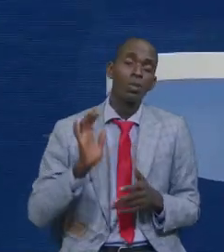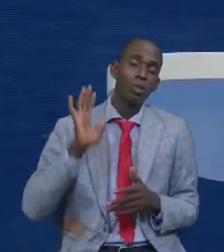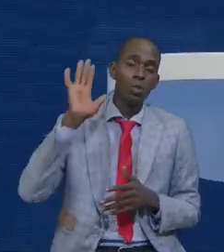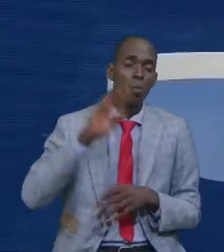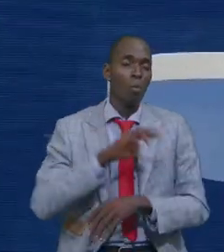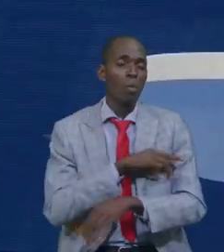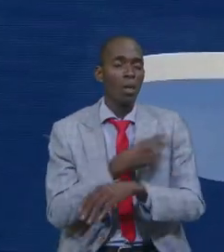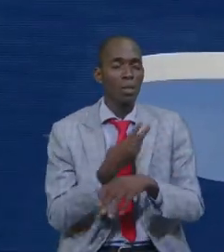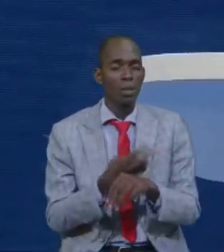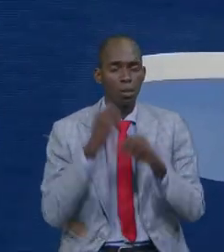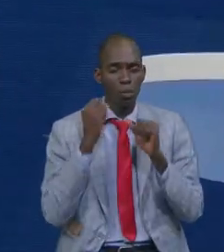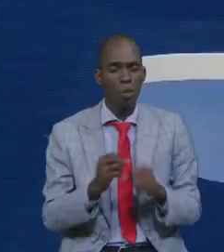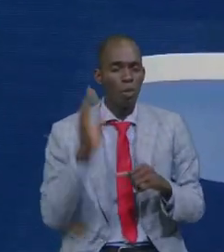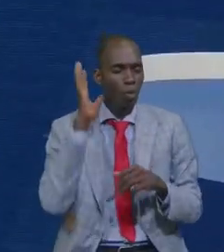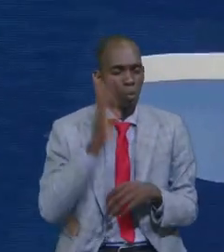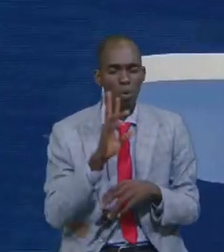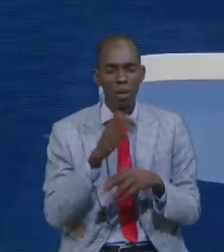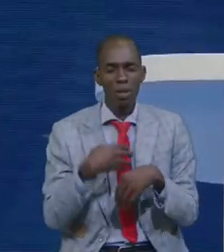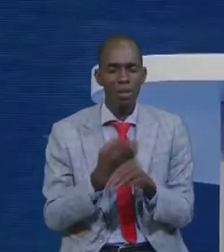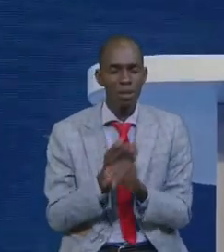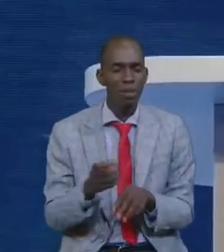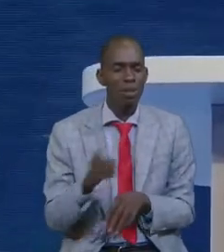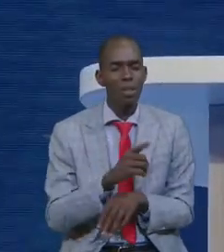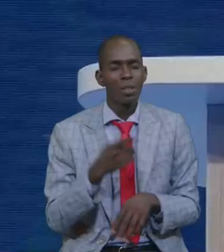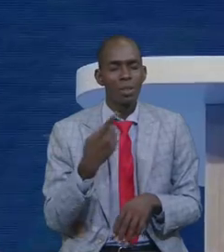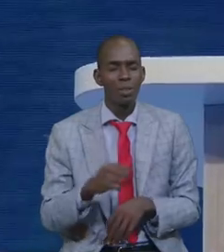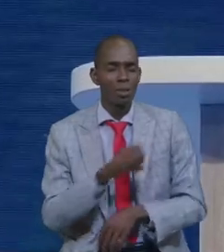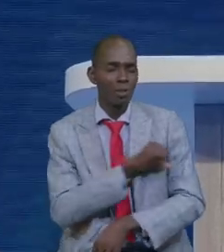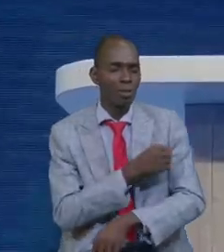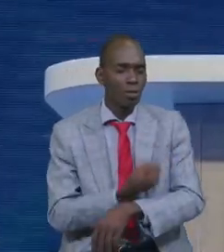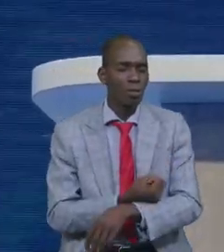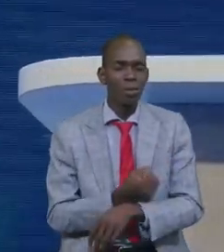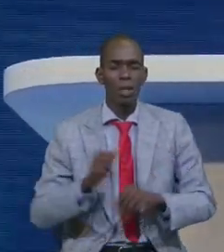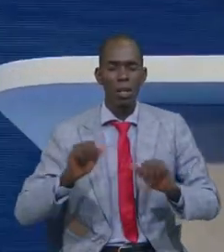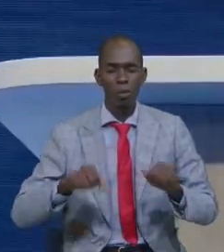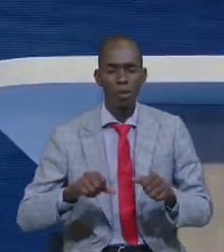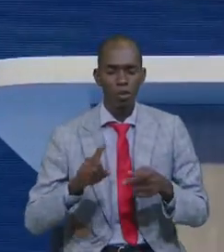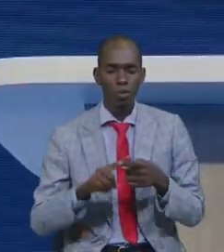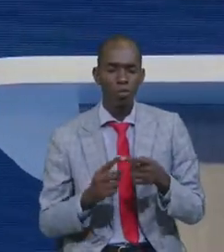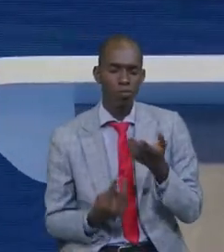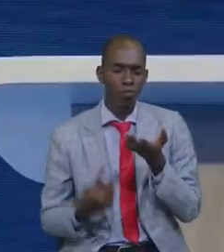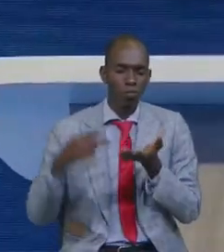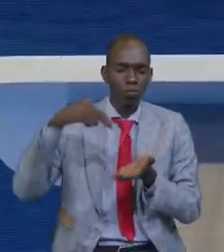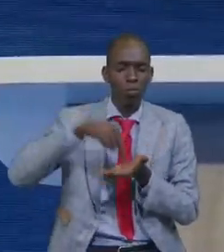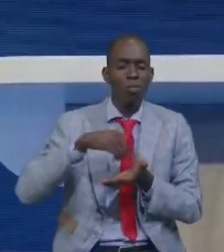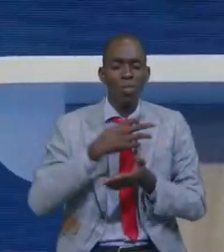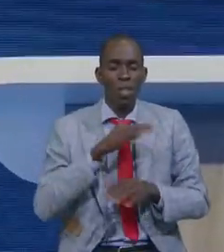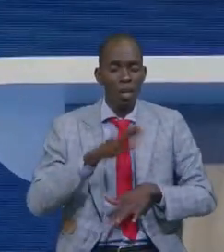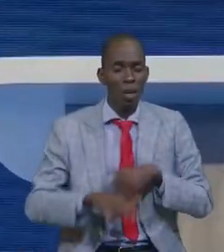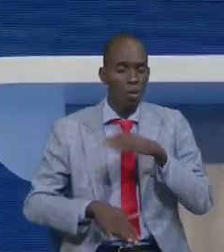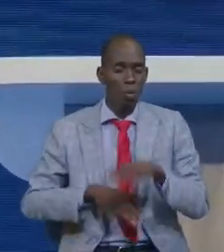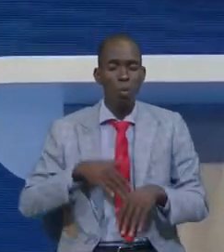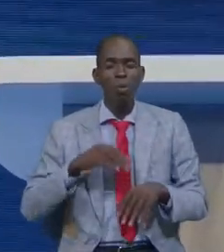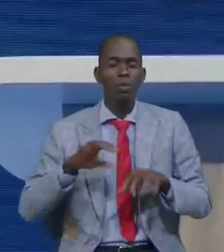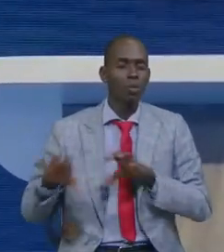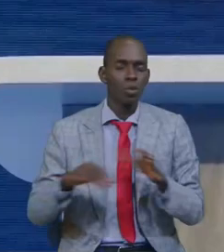now. And the power, the strength, the ability to stand up and walk, effect it